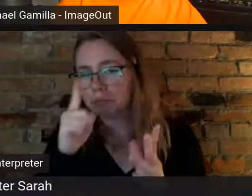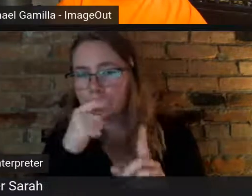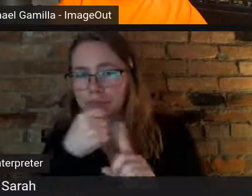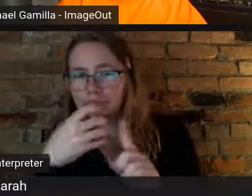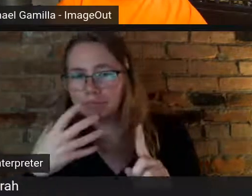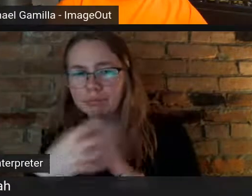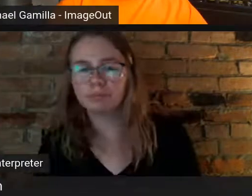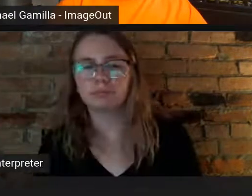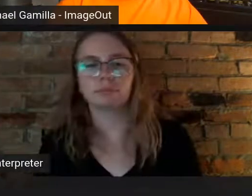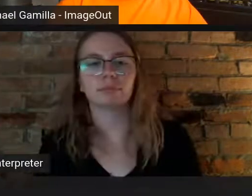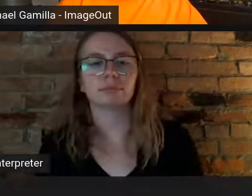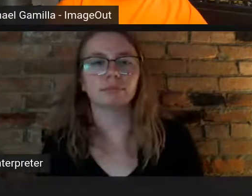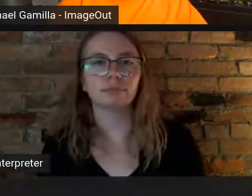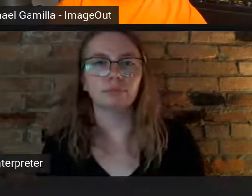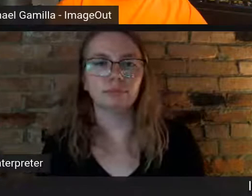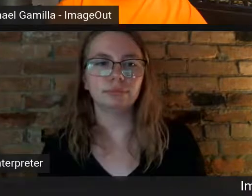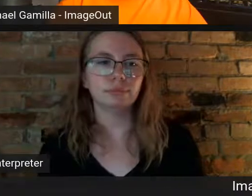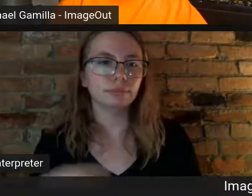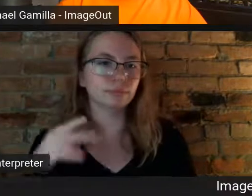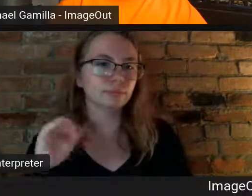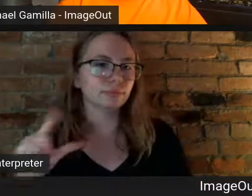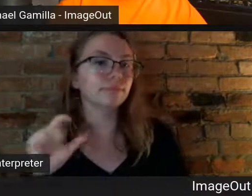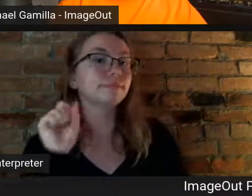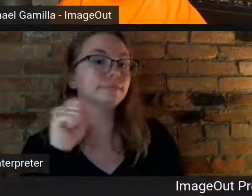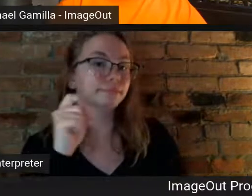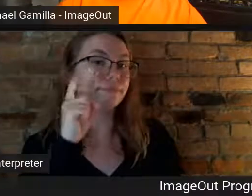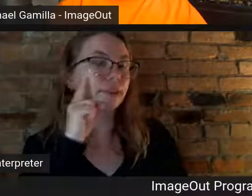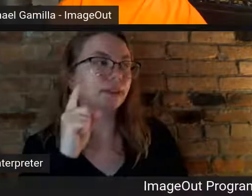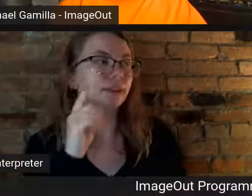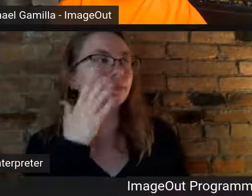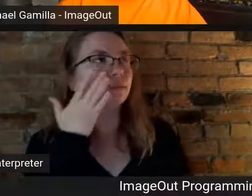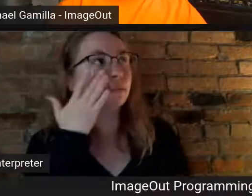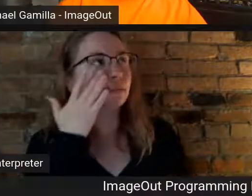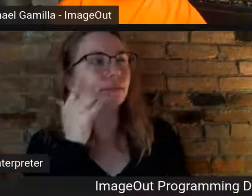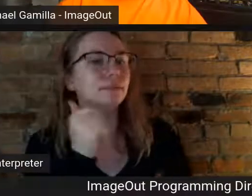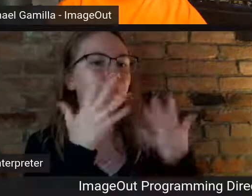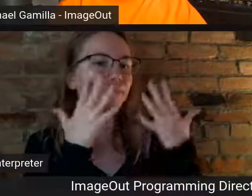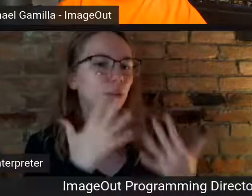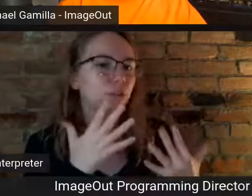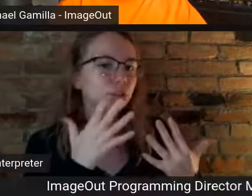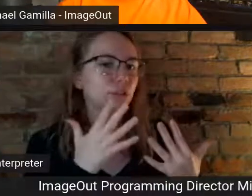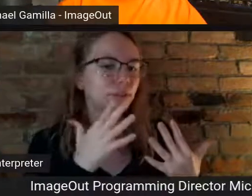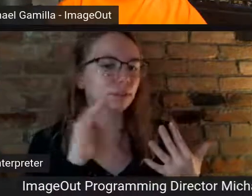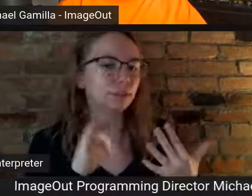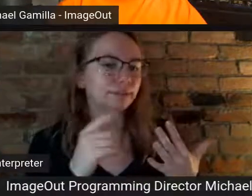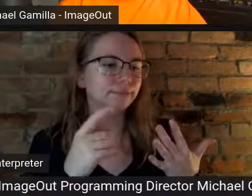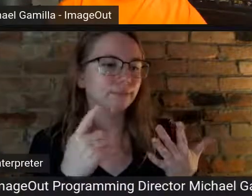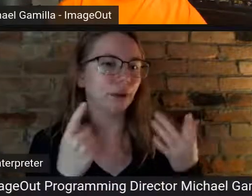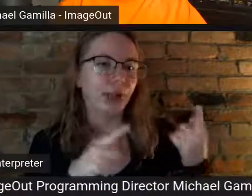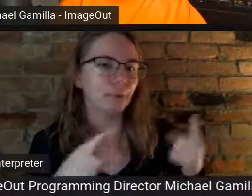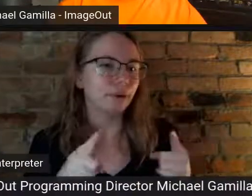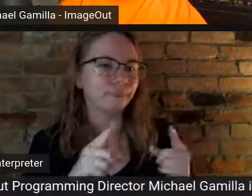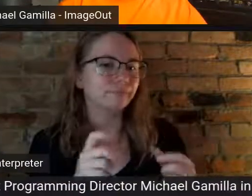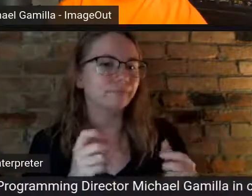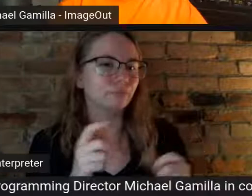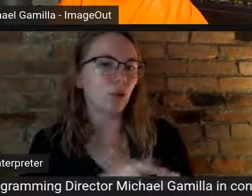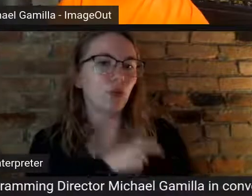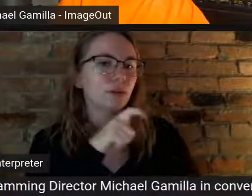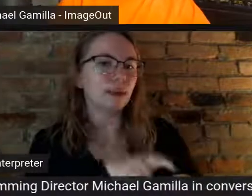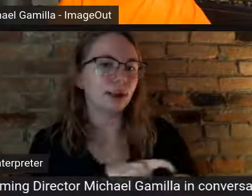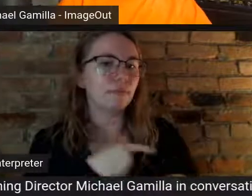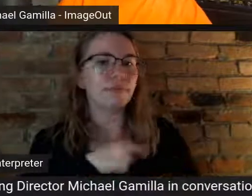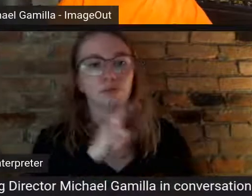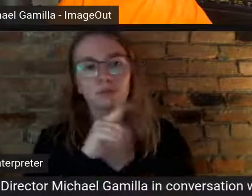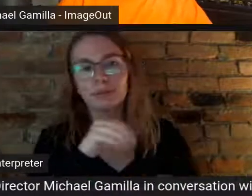I think, and unfortunately, this is a trend that has been going on in Russia for a long time, and I'm sure in many other countries,